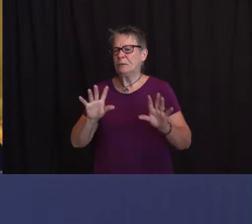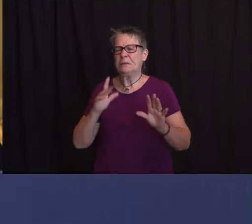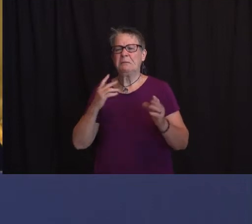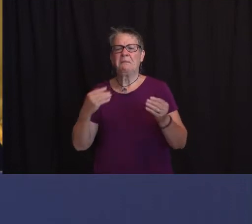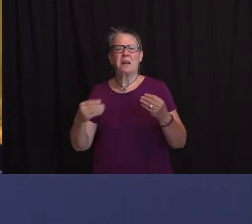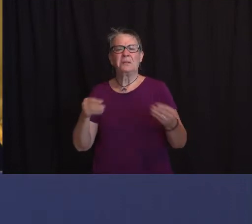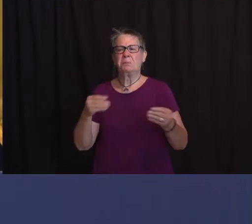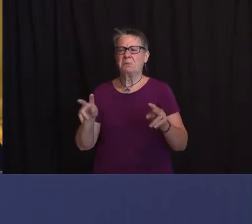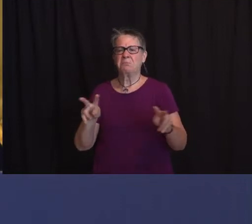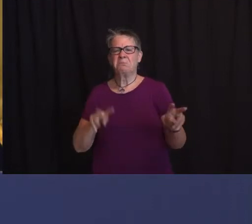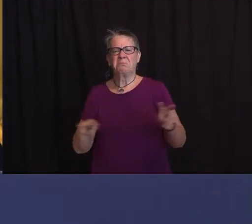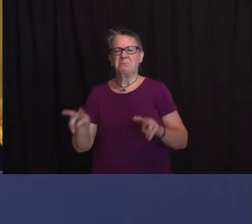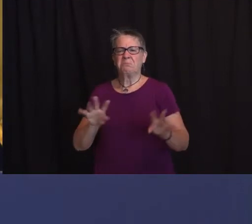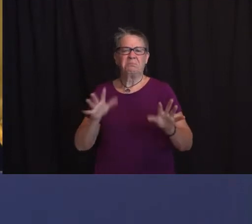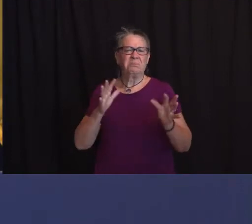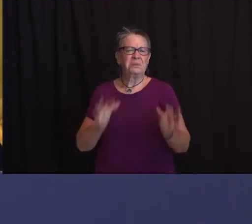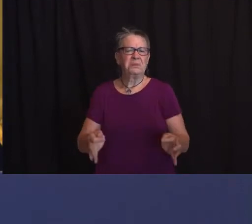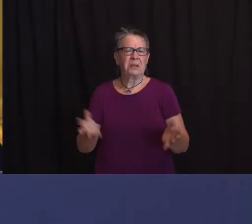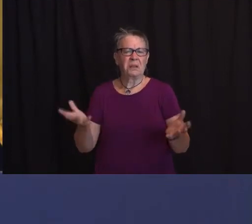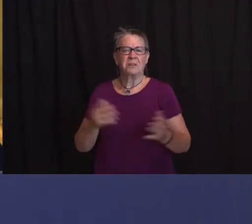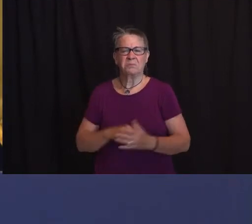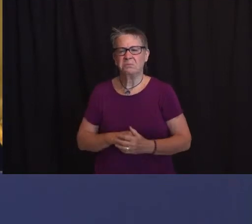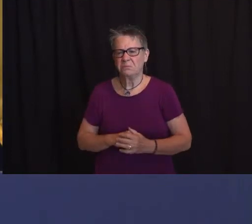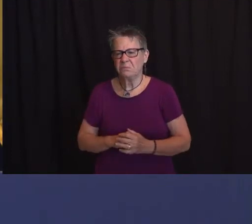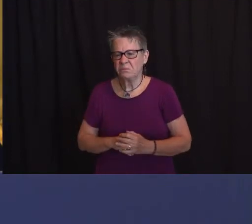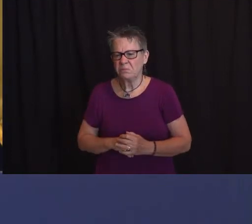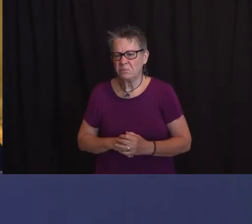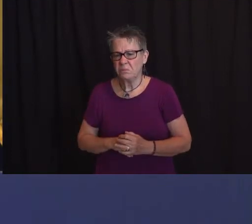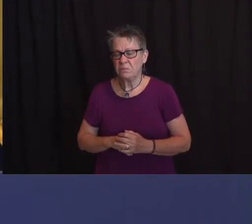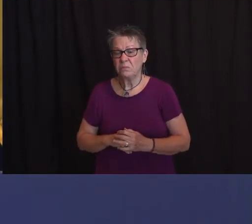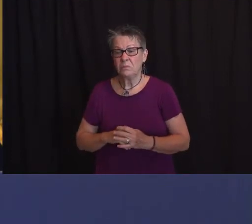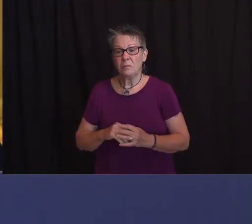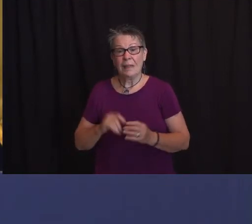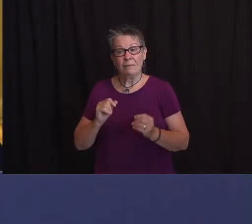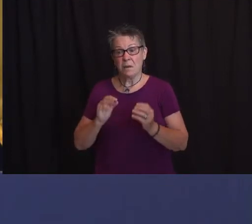keep going in the right direction, my guess is we'll stay at 1 a week on Mondays.